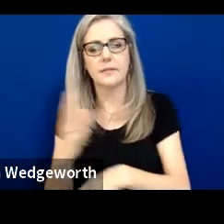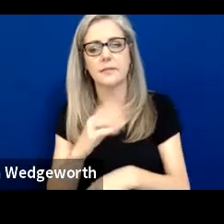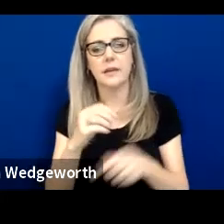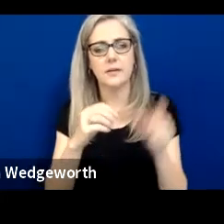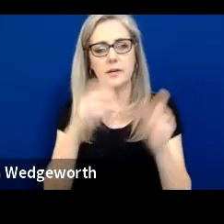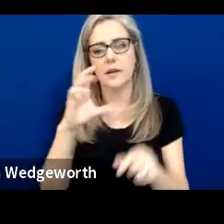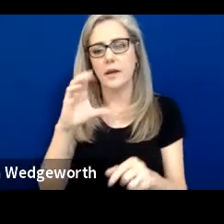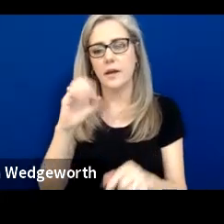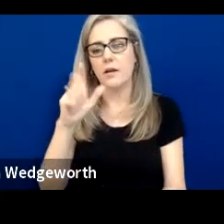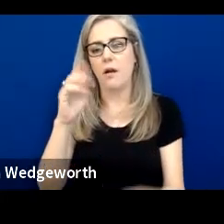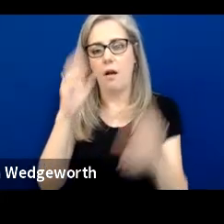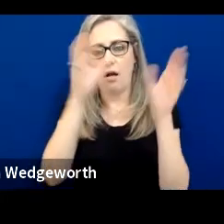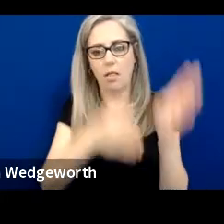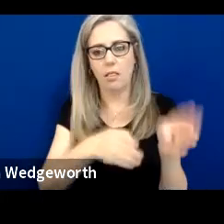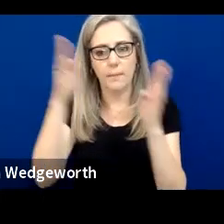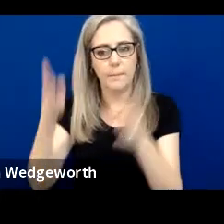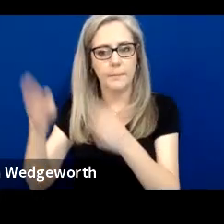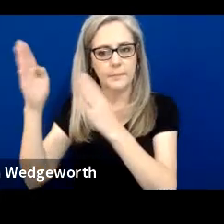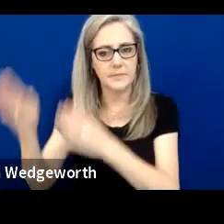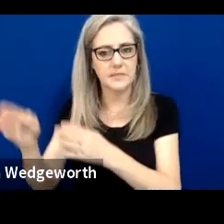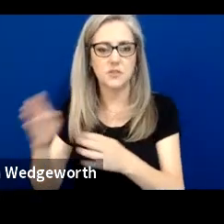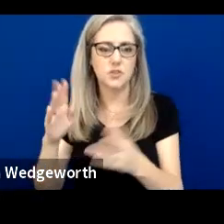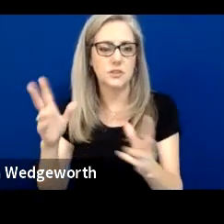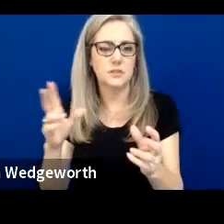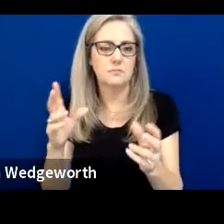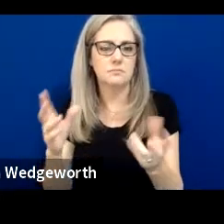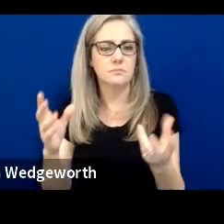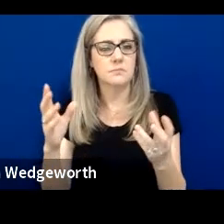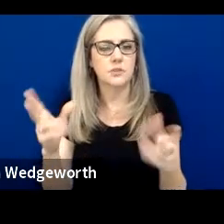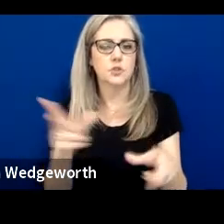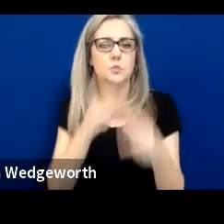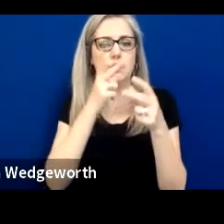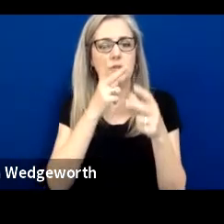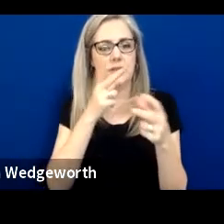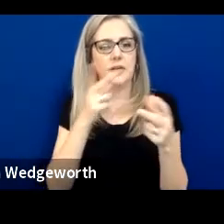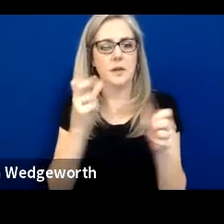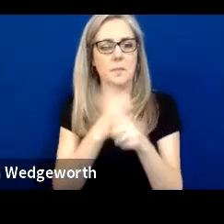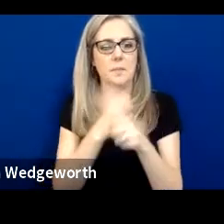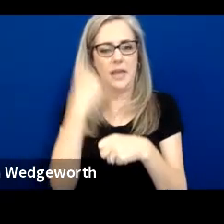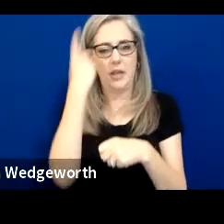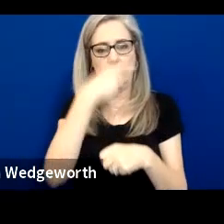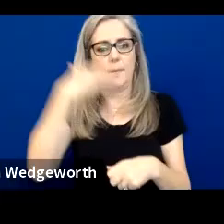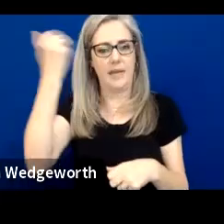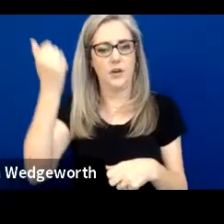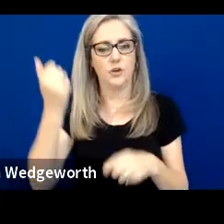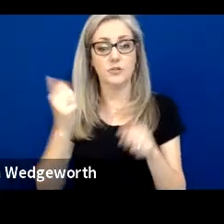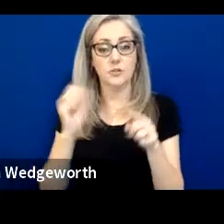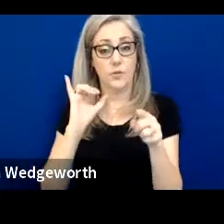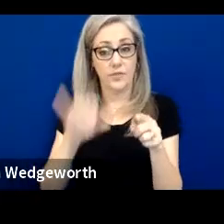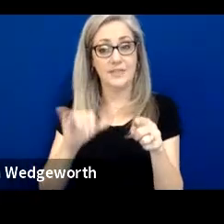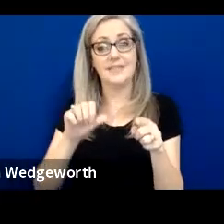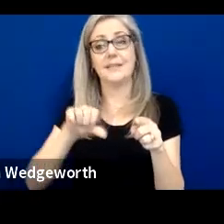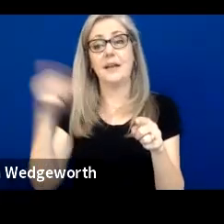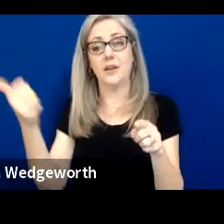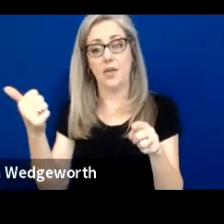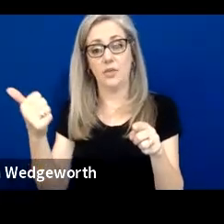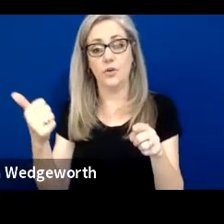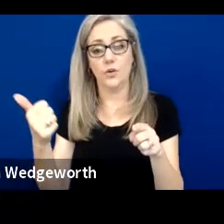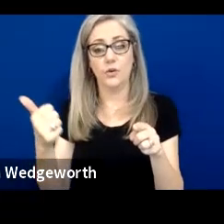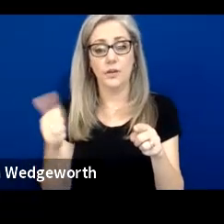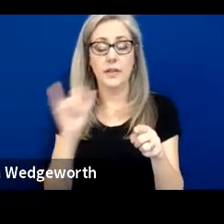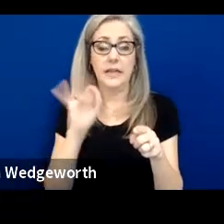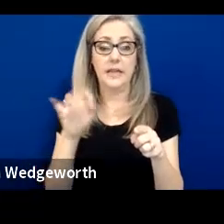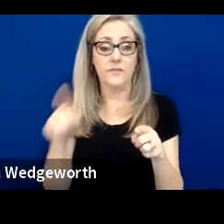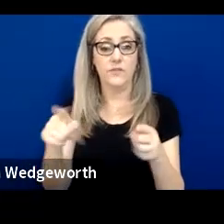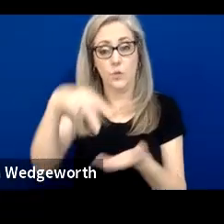spruce it up and give it a little bit new life to it. And so looking at the next slide, this is more of if you were standing